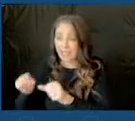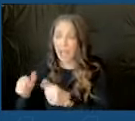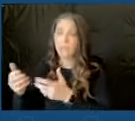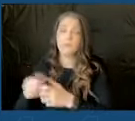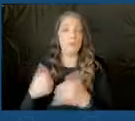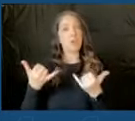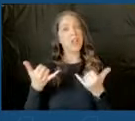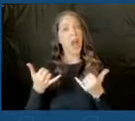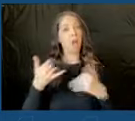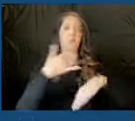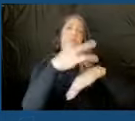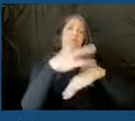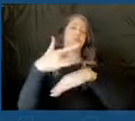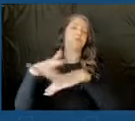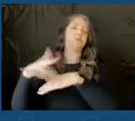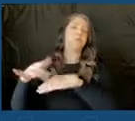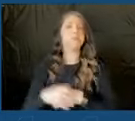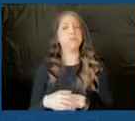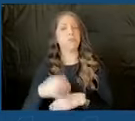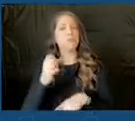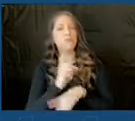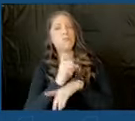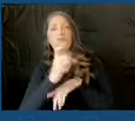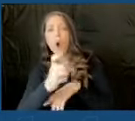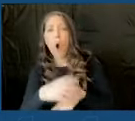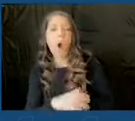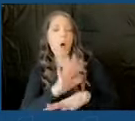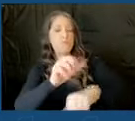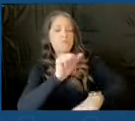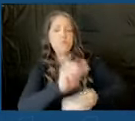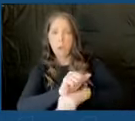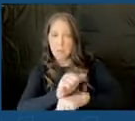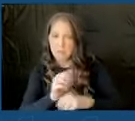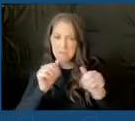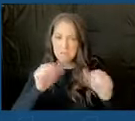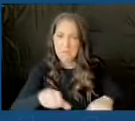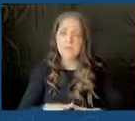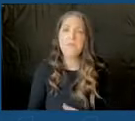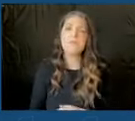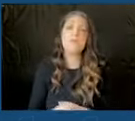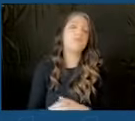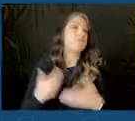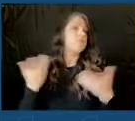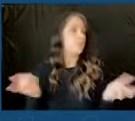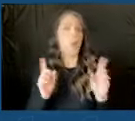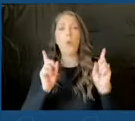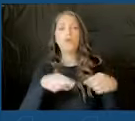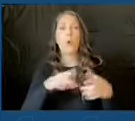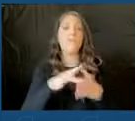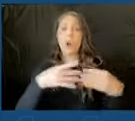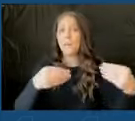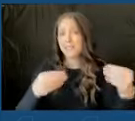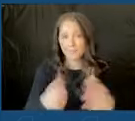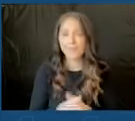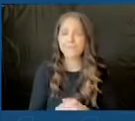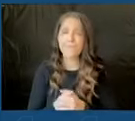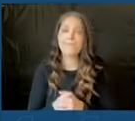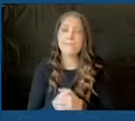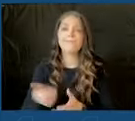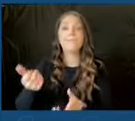up, make an appointment, go online, make an appointment, your own doctor, or one of the countless pharmacies that we have in the neighborhood. So anyone